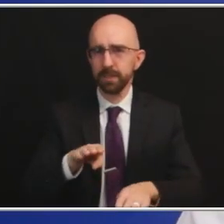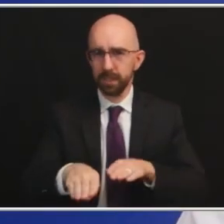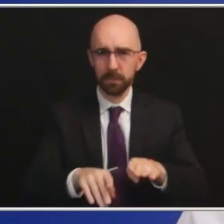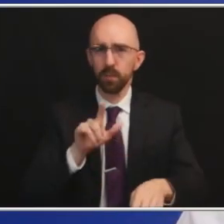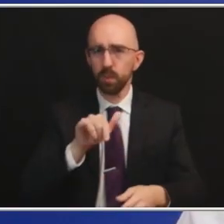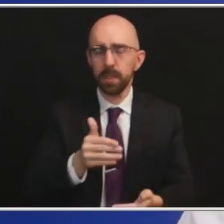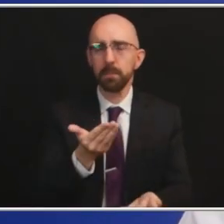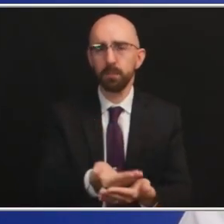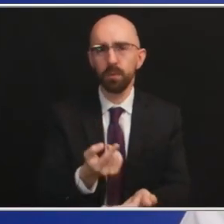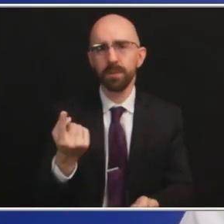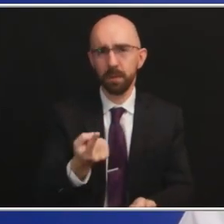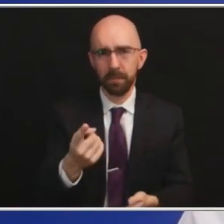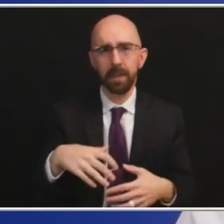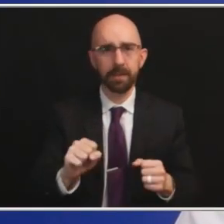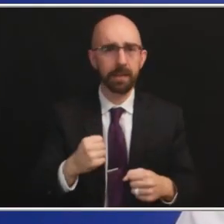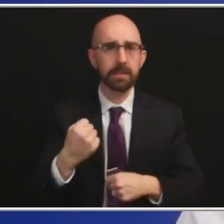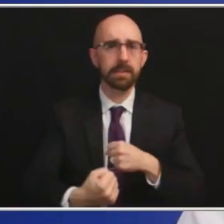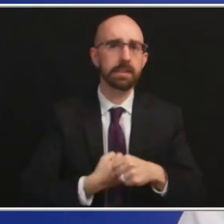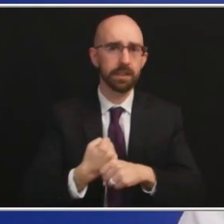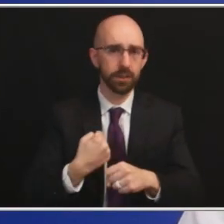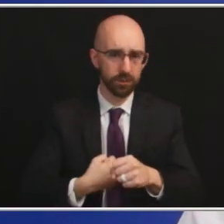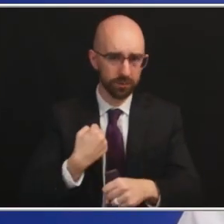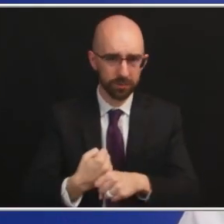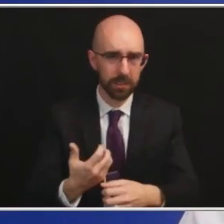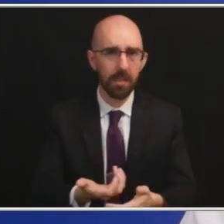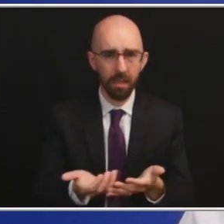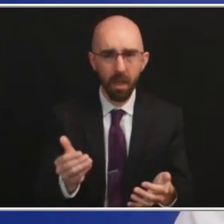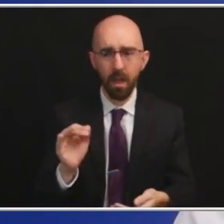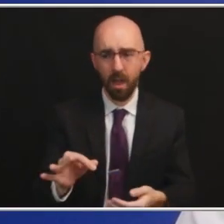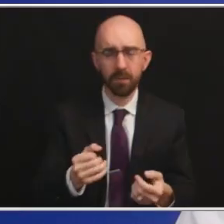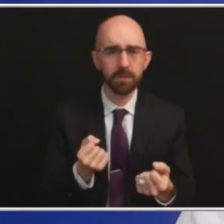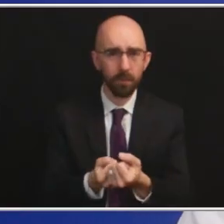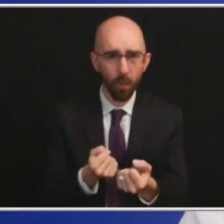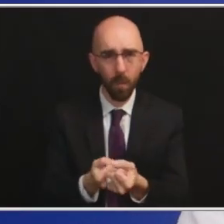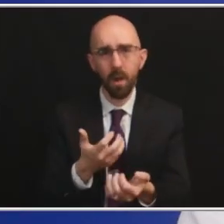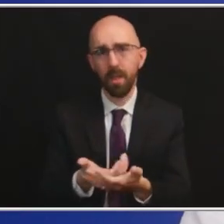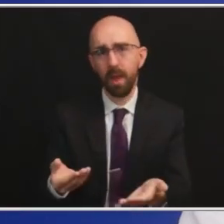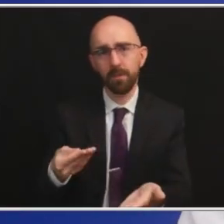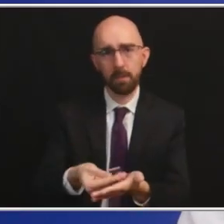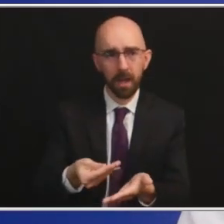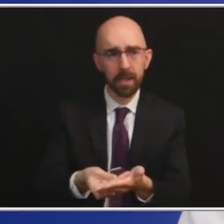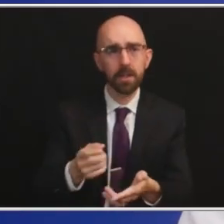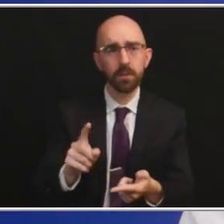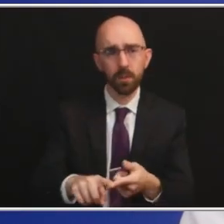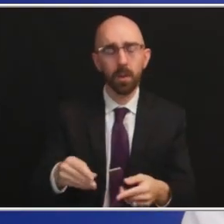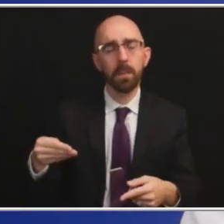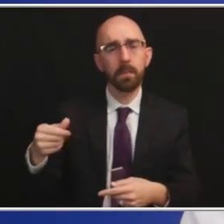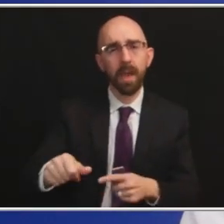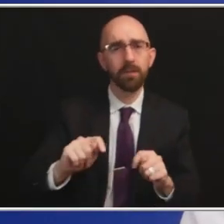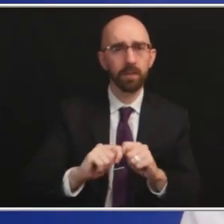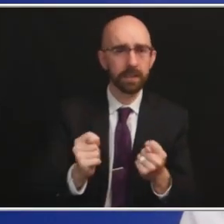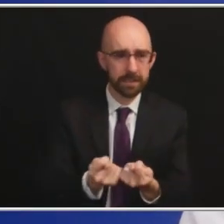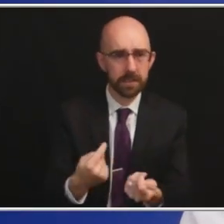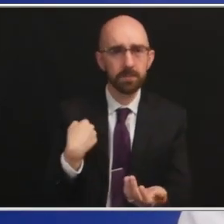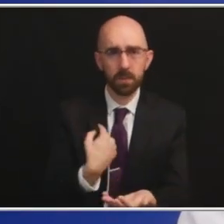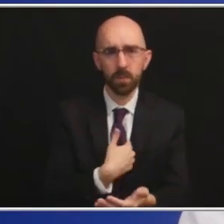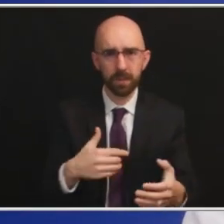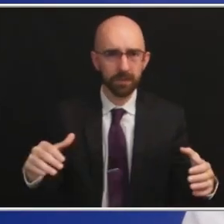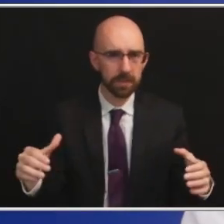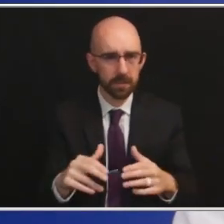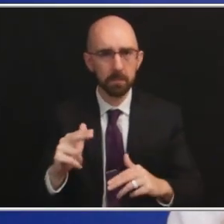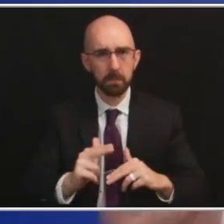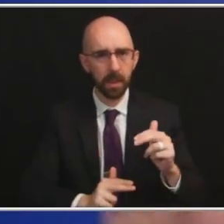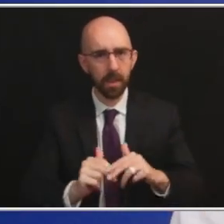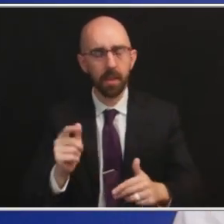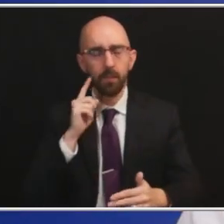and it takes years, and it takes a lot of support, a lot of money to pay for the team that we've assembled to run these studies